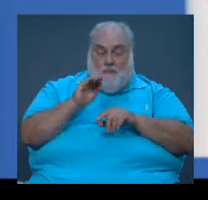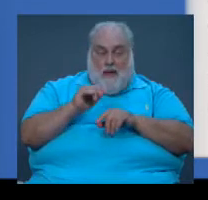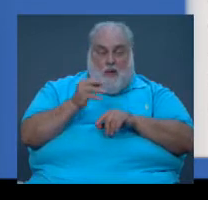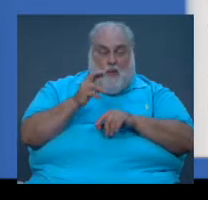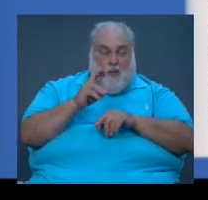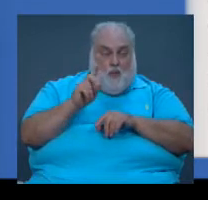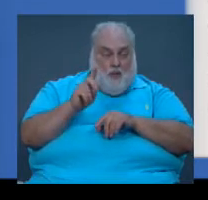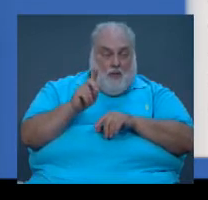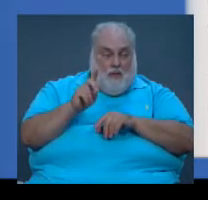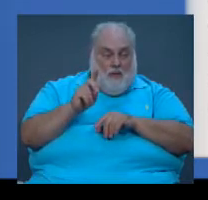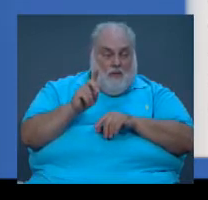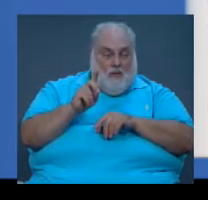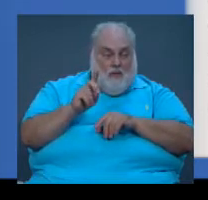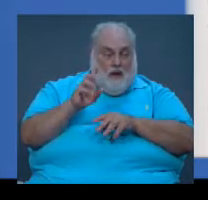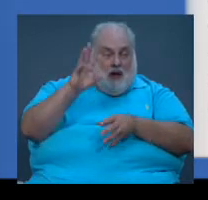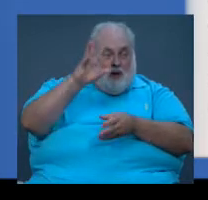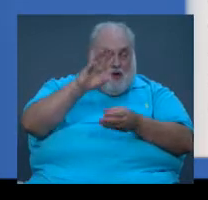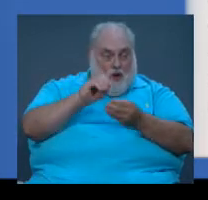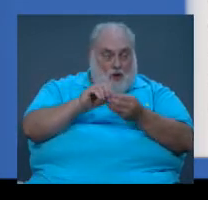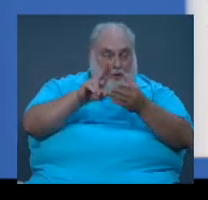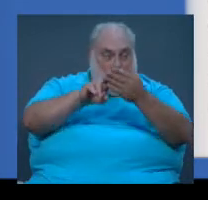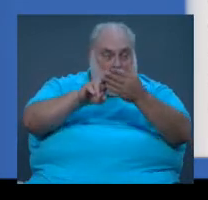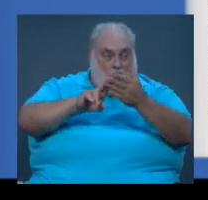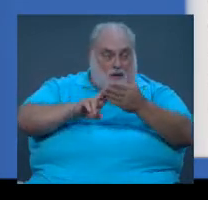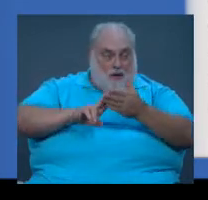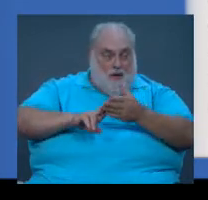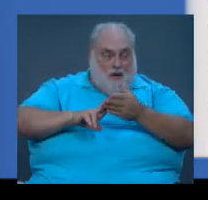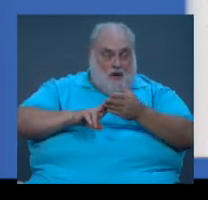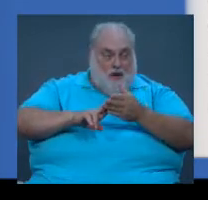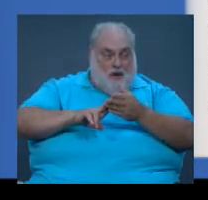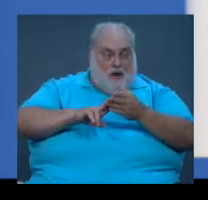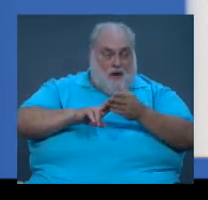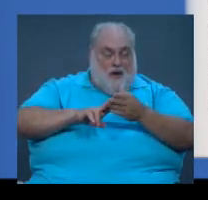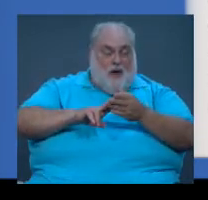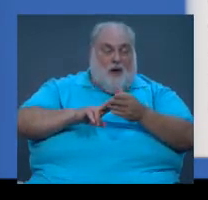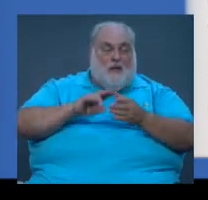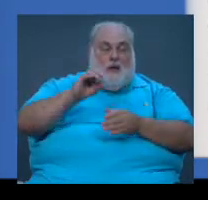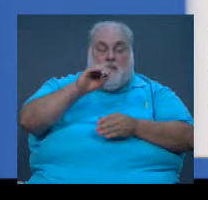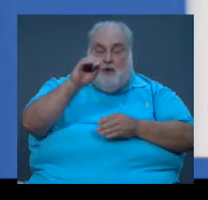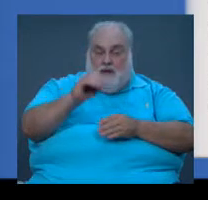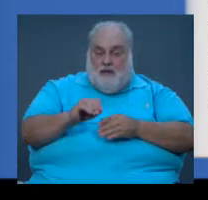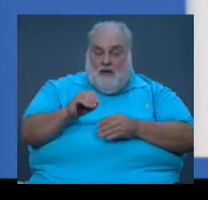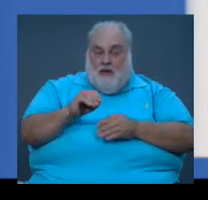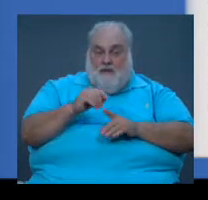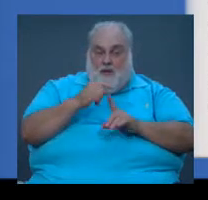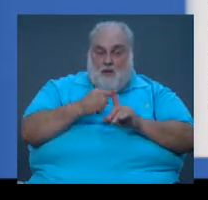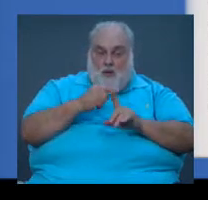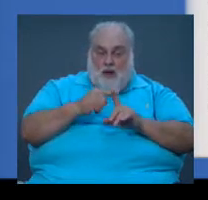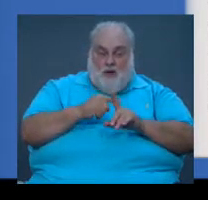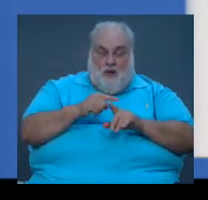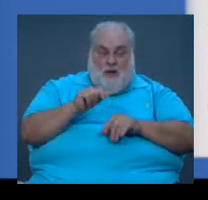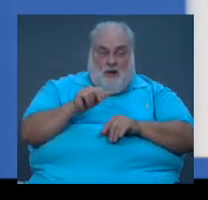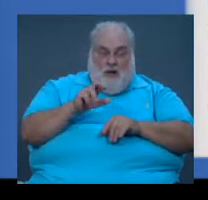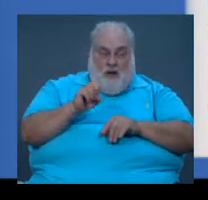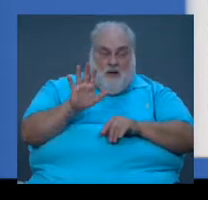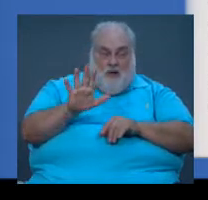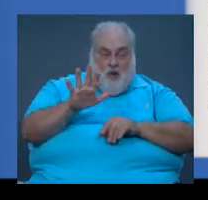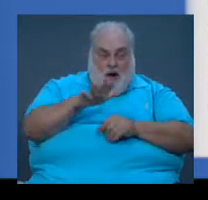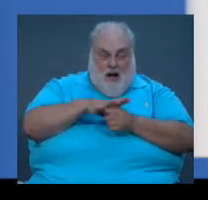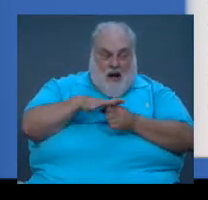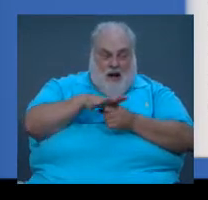you can see out of our total registered graph here showing what percentage of those that are in your